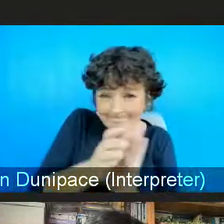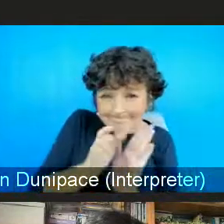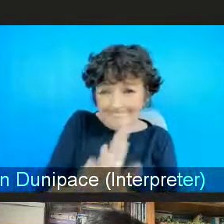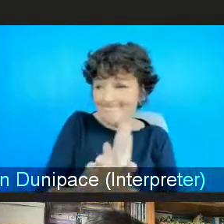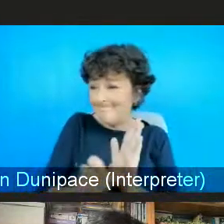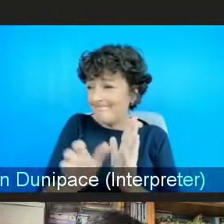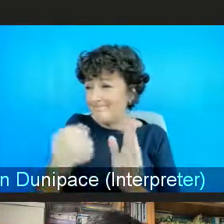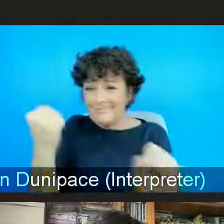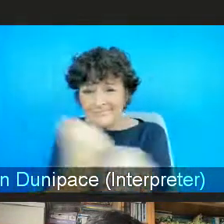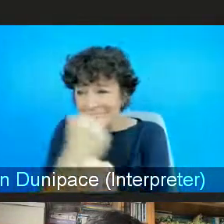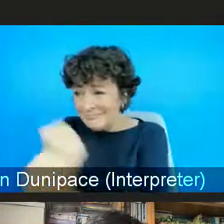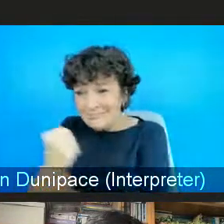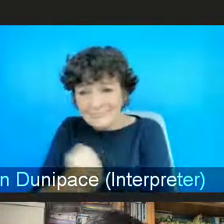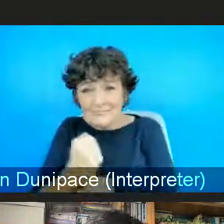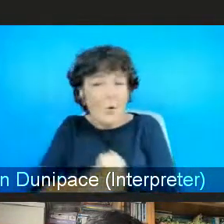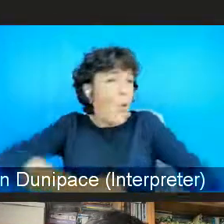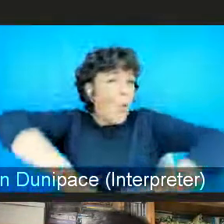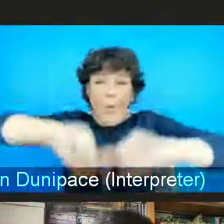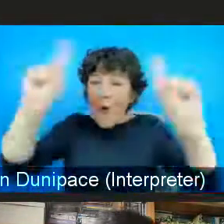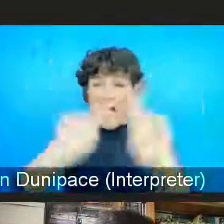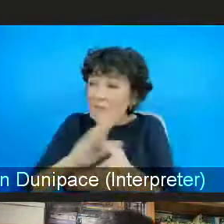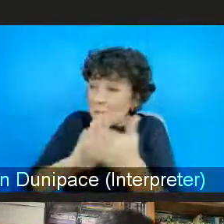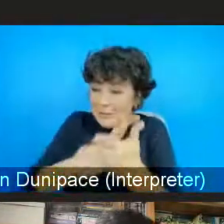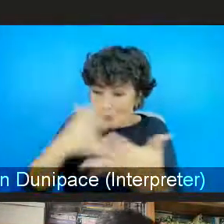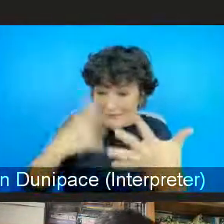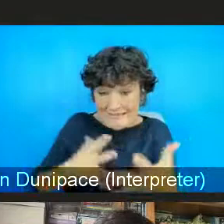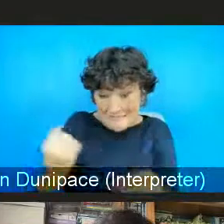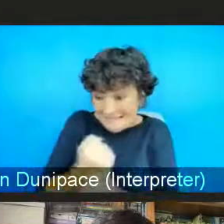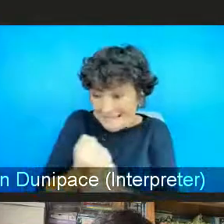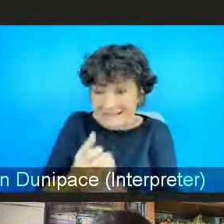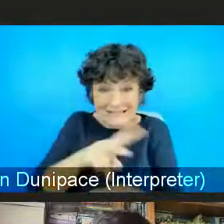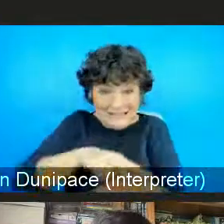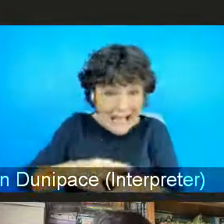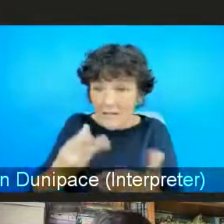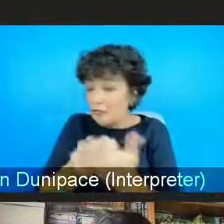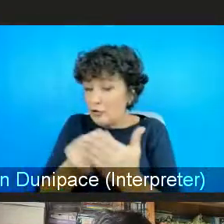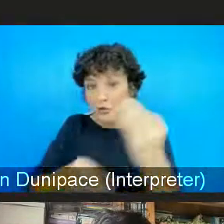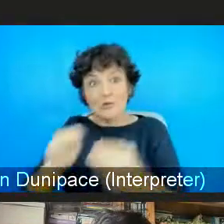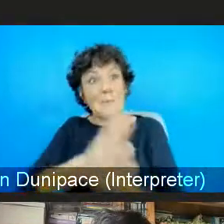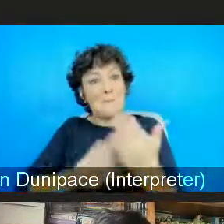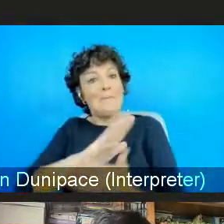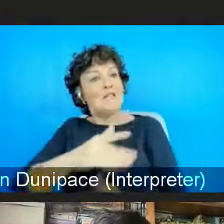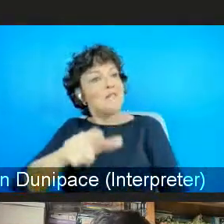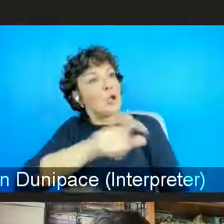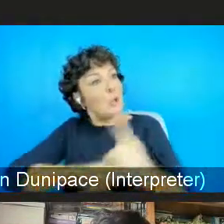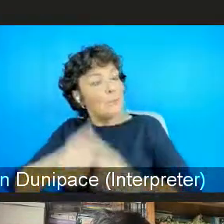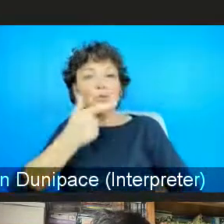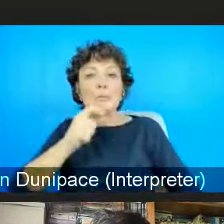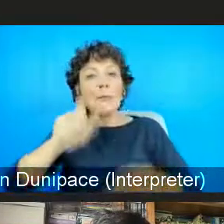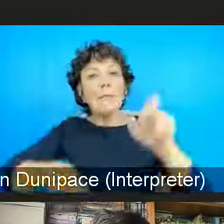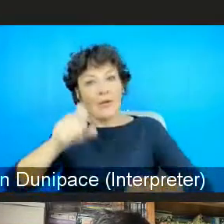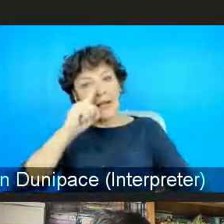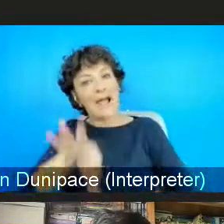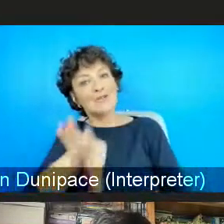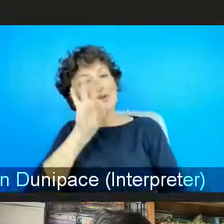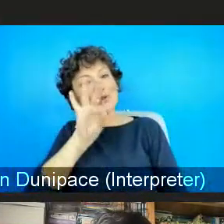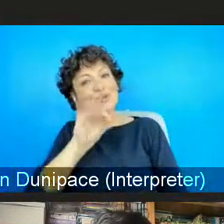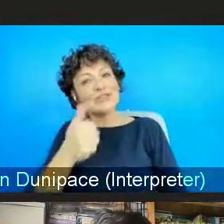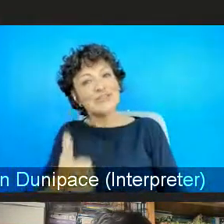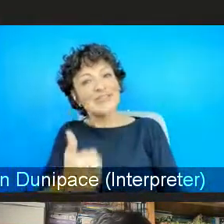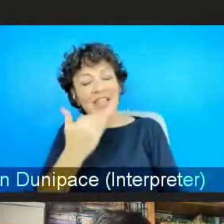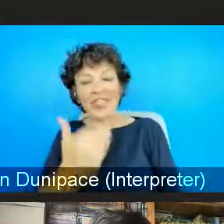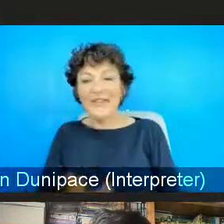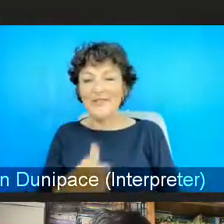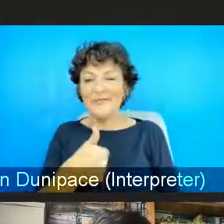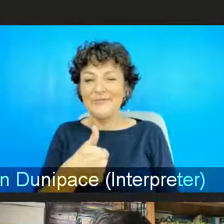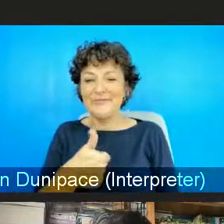whatever you know, context that is, so that people actually have the ability to make those choices. Thank you, Councillor Miller.